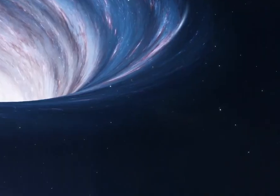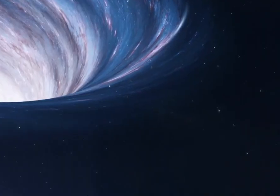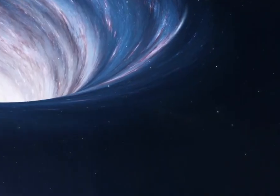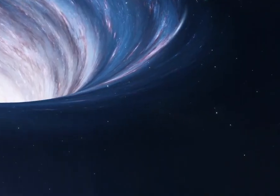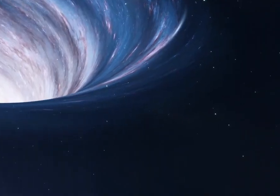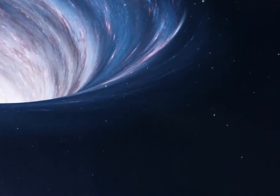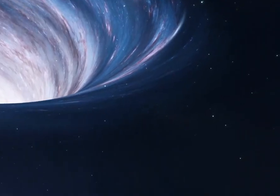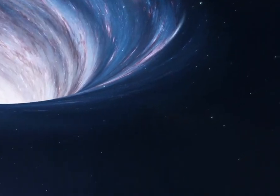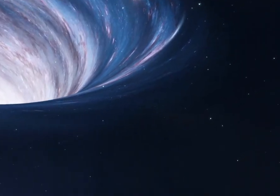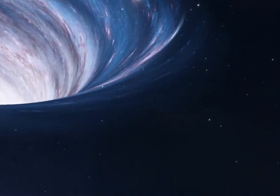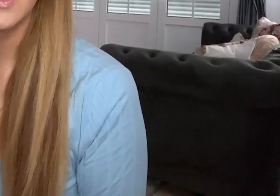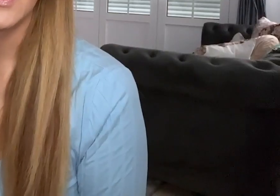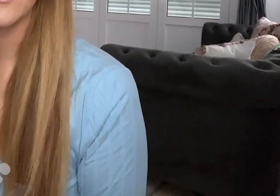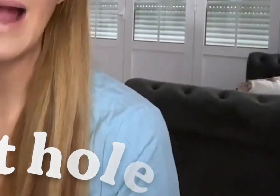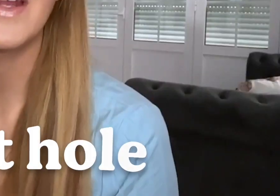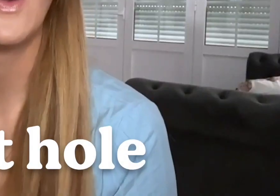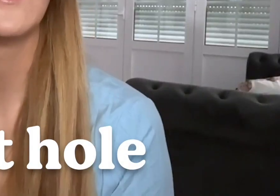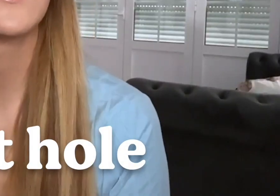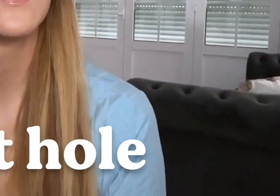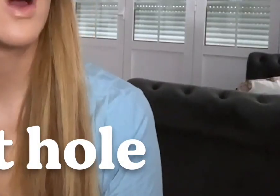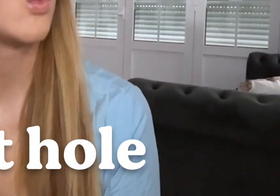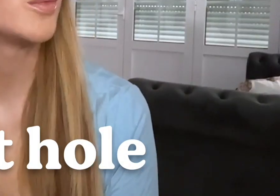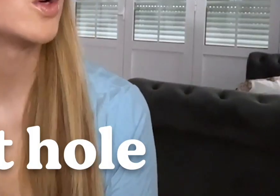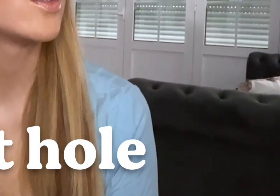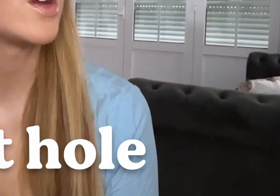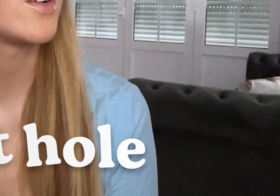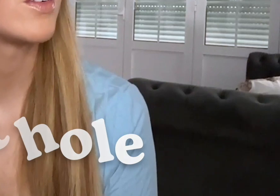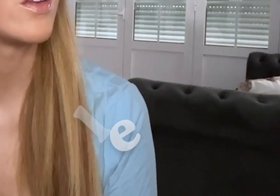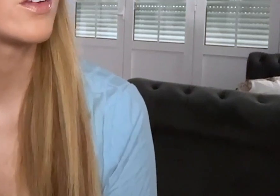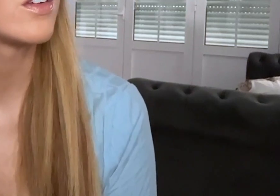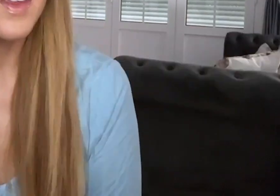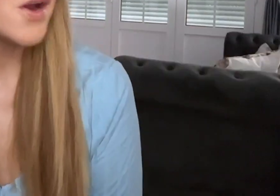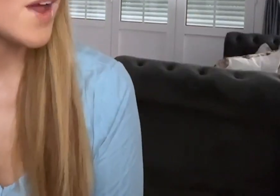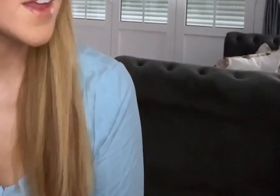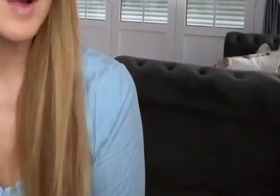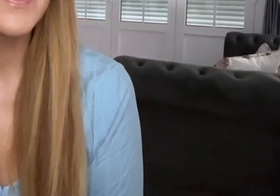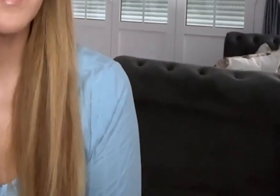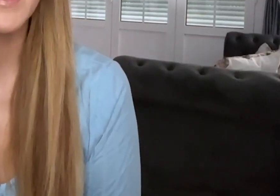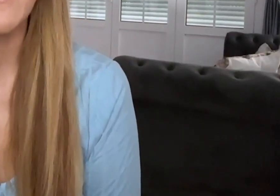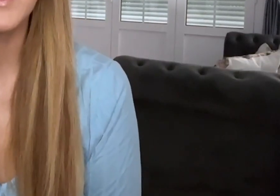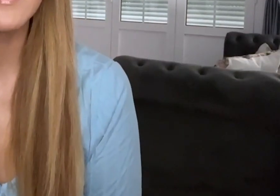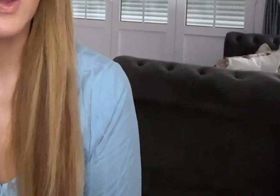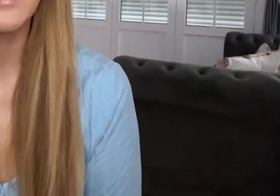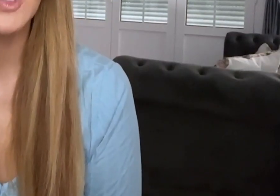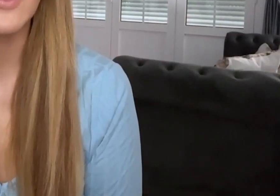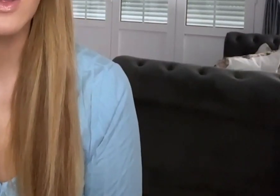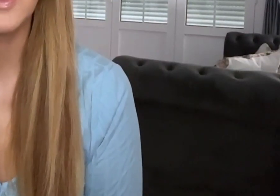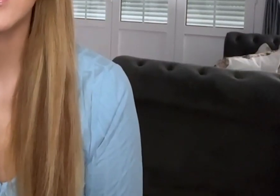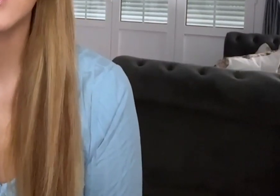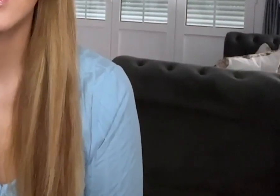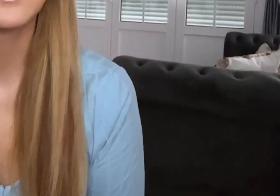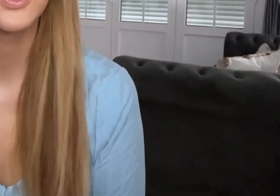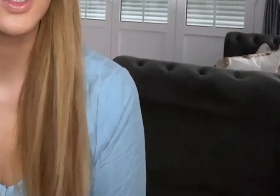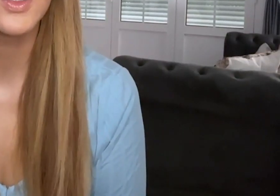wormholes you fall down? Is that the right term? Rabbit holes, not wormholes. They're different things. You know, I think it pops up on everybody's homepage a